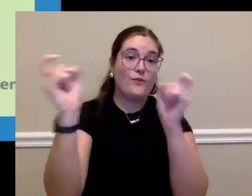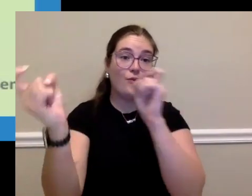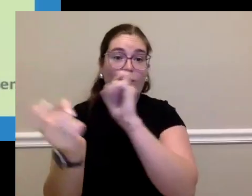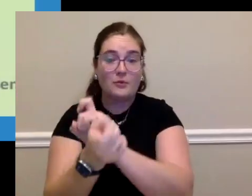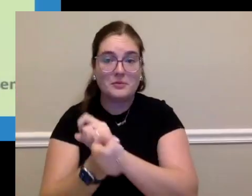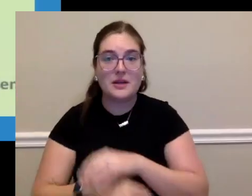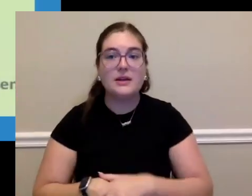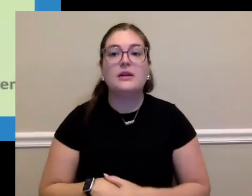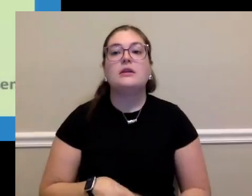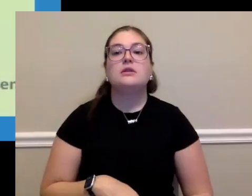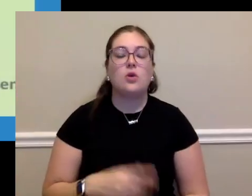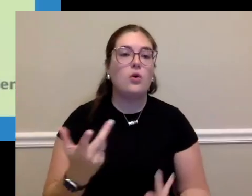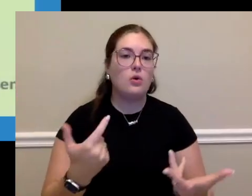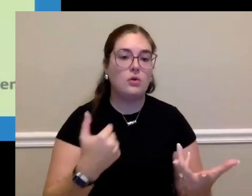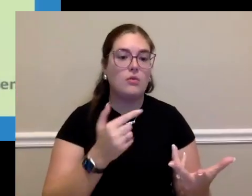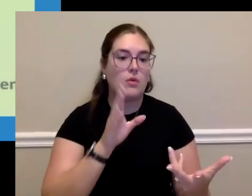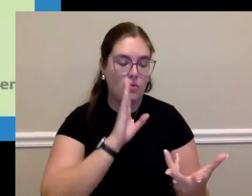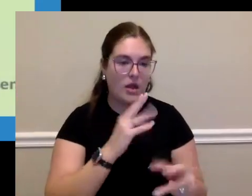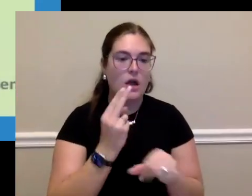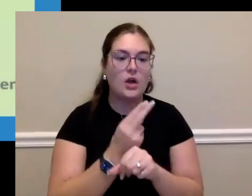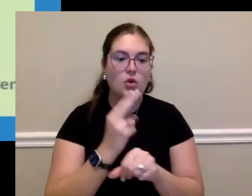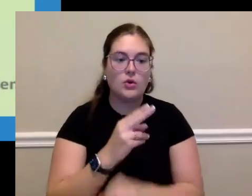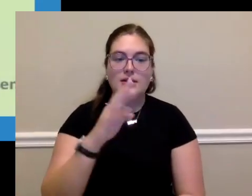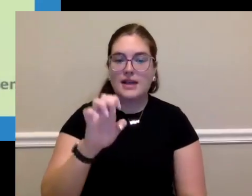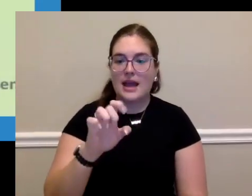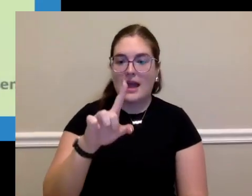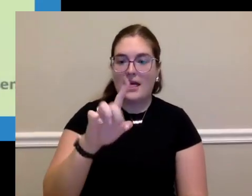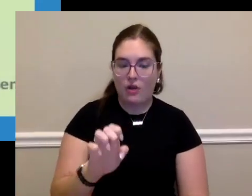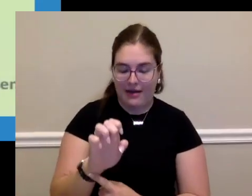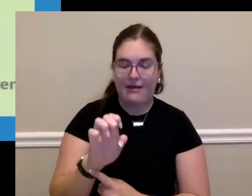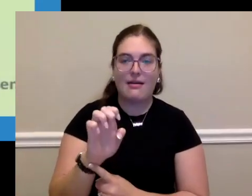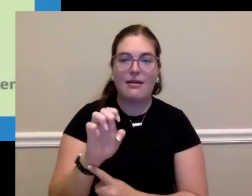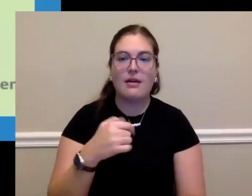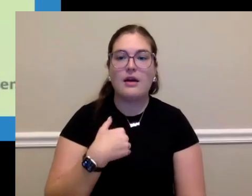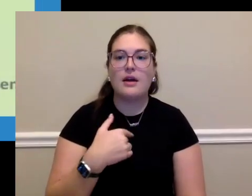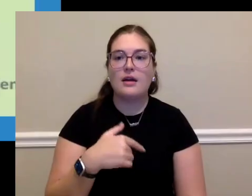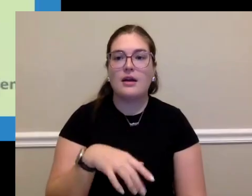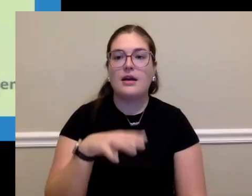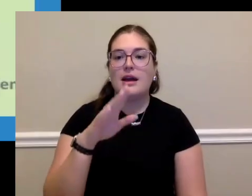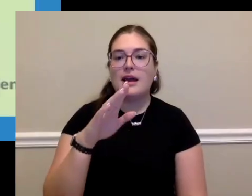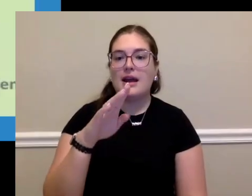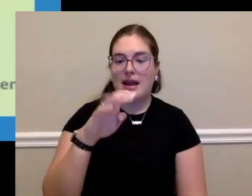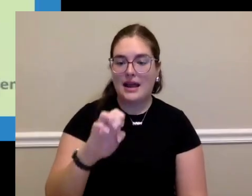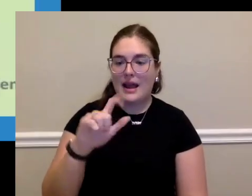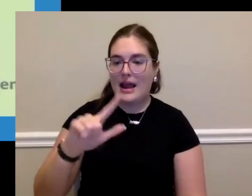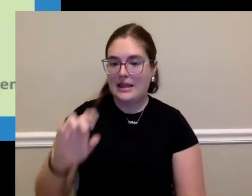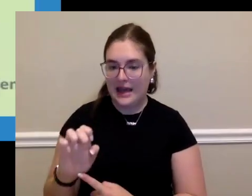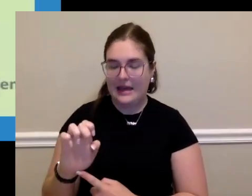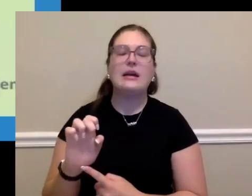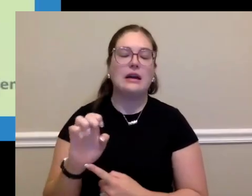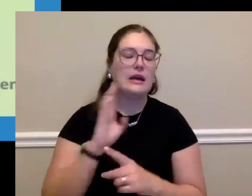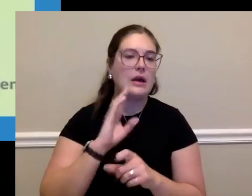use. It's just ella, because ella is neutral. No es ella, no es él, es ella. Okay, awesome. Okay, so let's